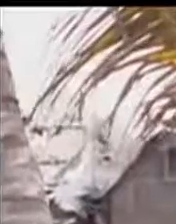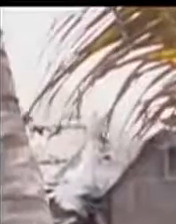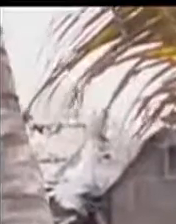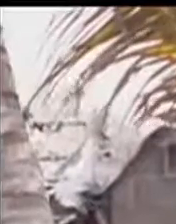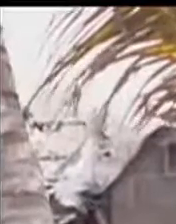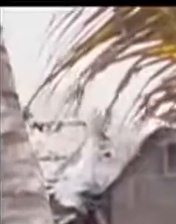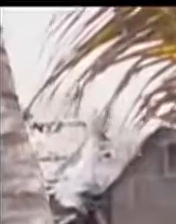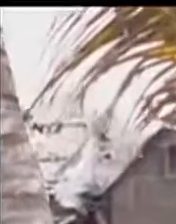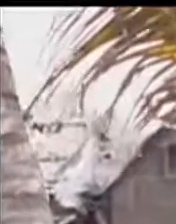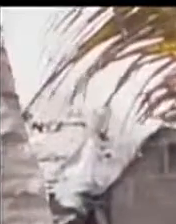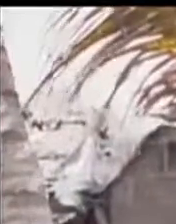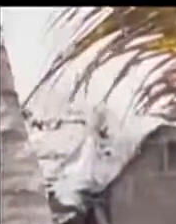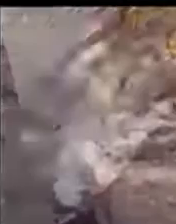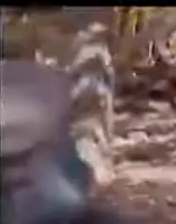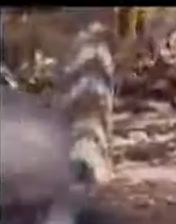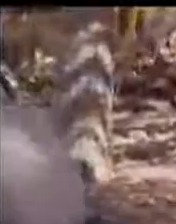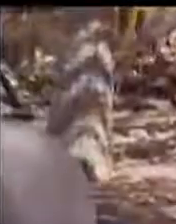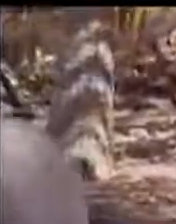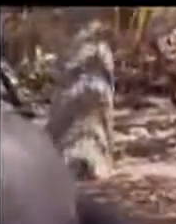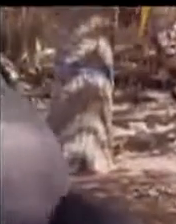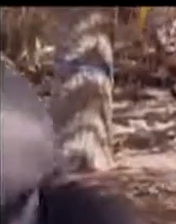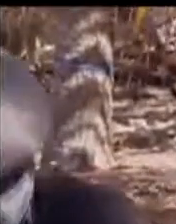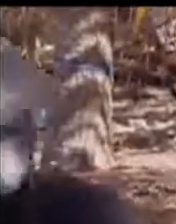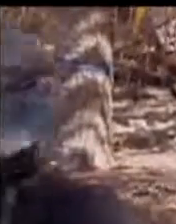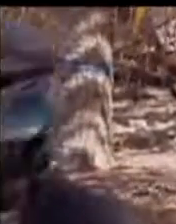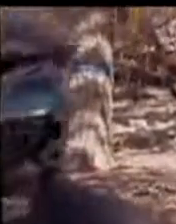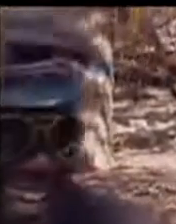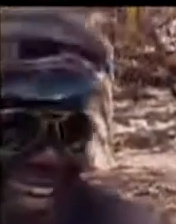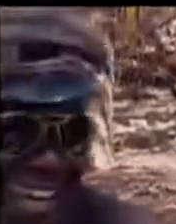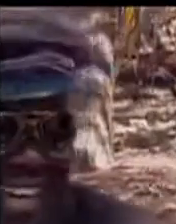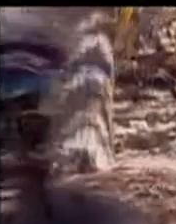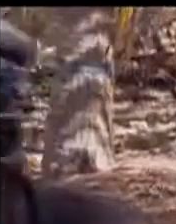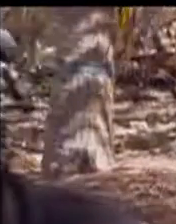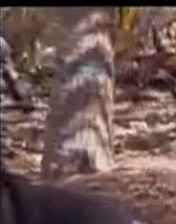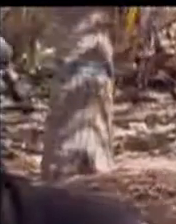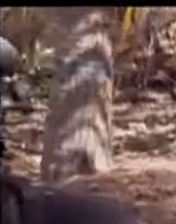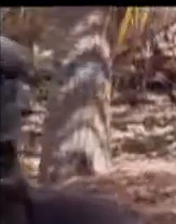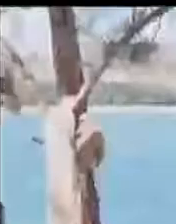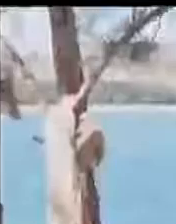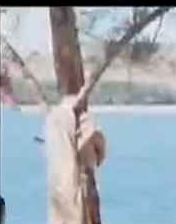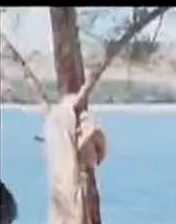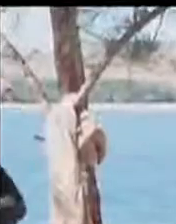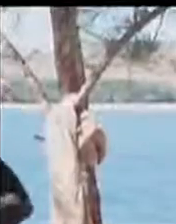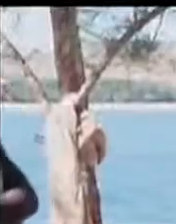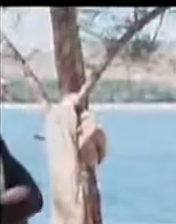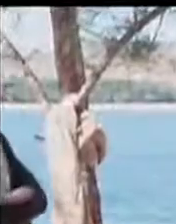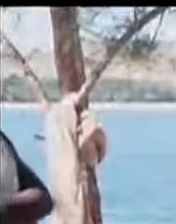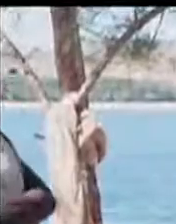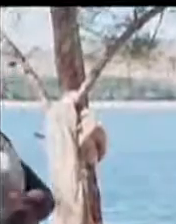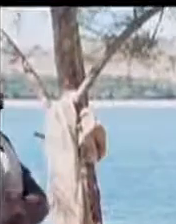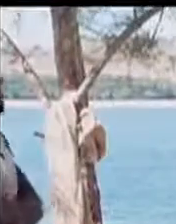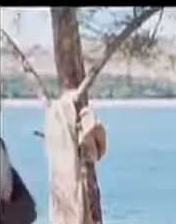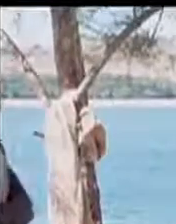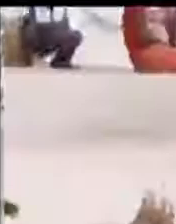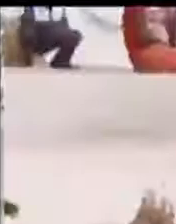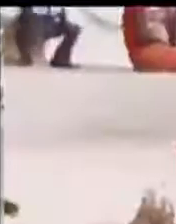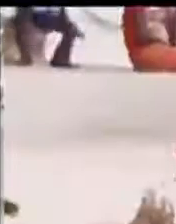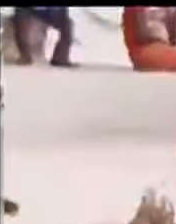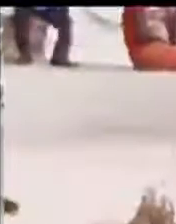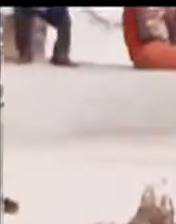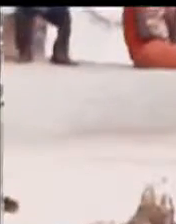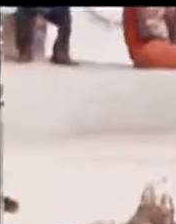Food Security, staff from Chapani work with villagers to combat the dual threats of HIV and